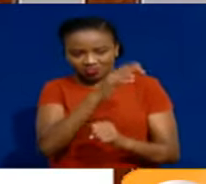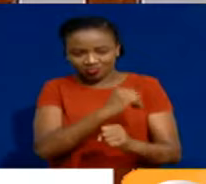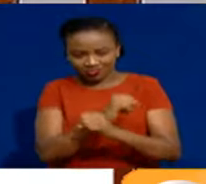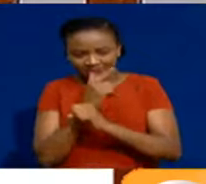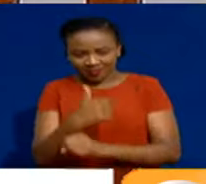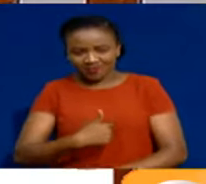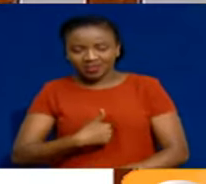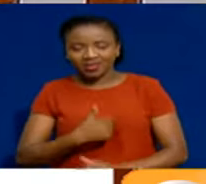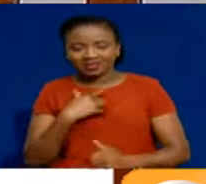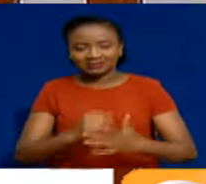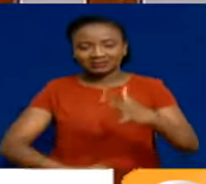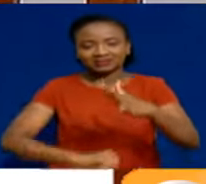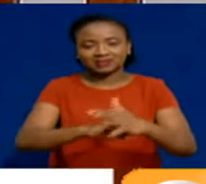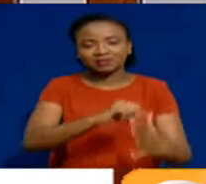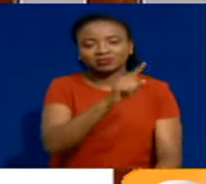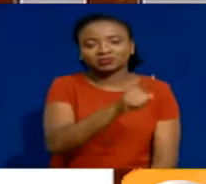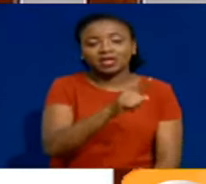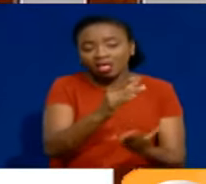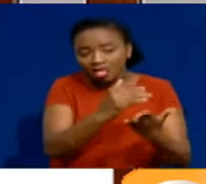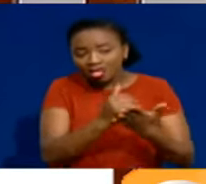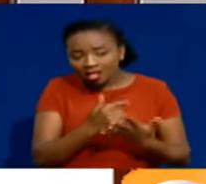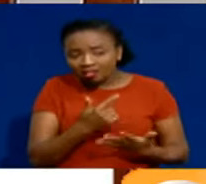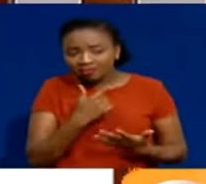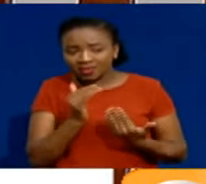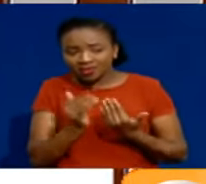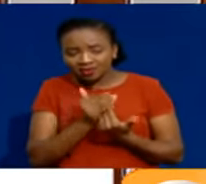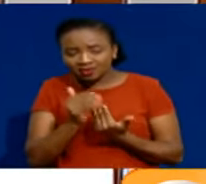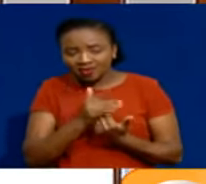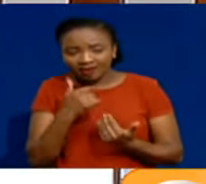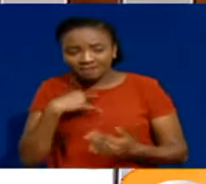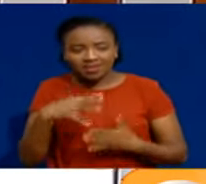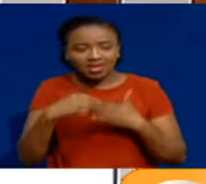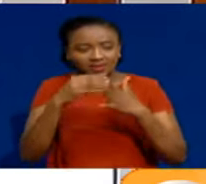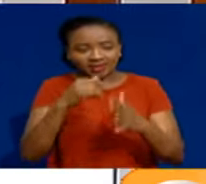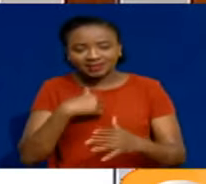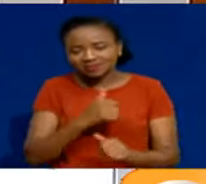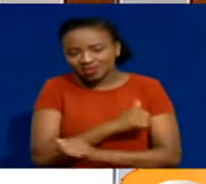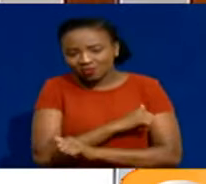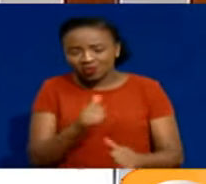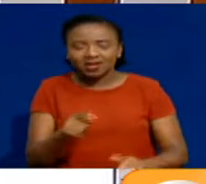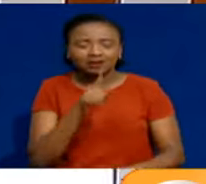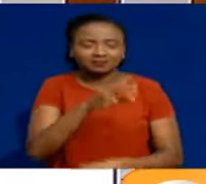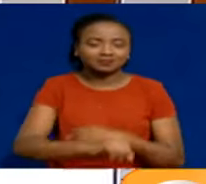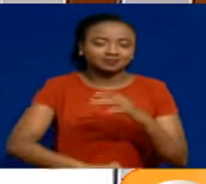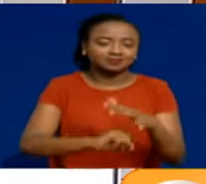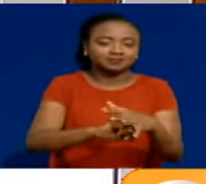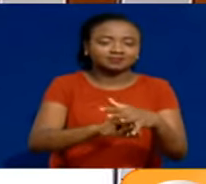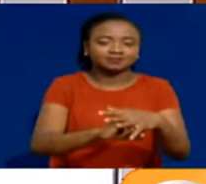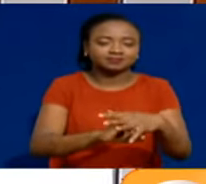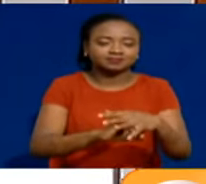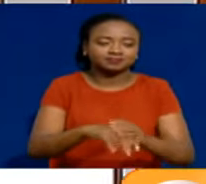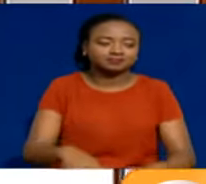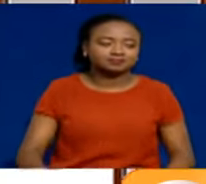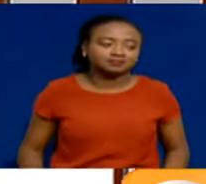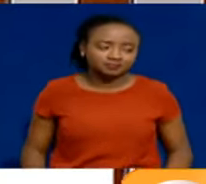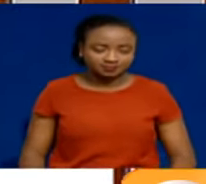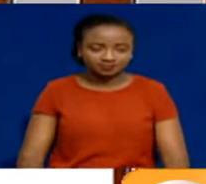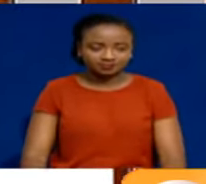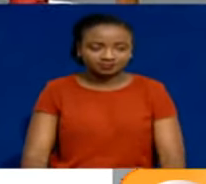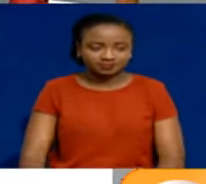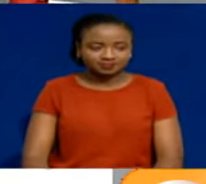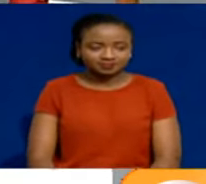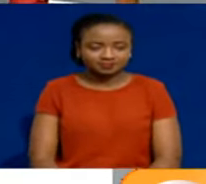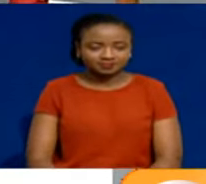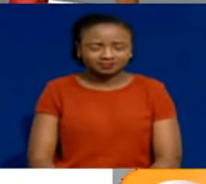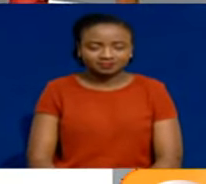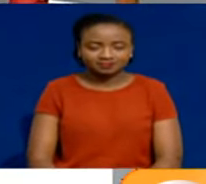lead them in a humane way. And that is the question I have been asking you, my friend. And the